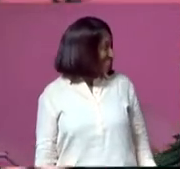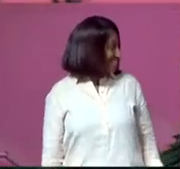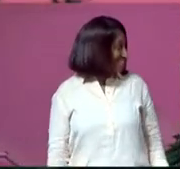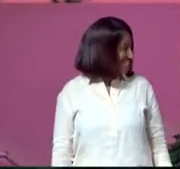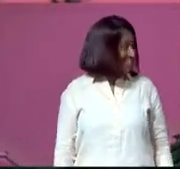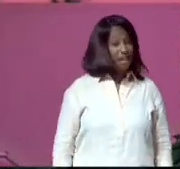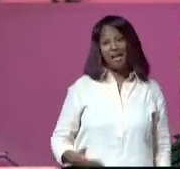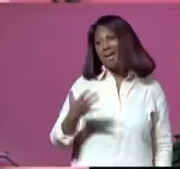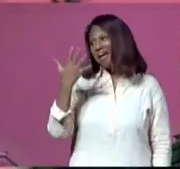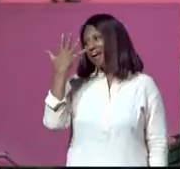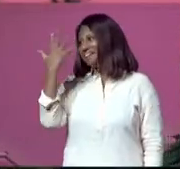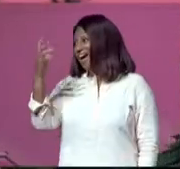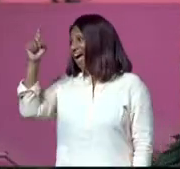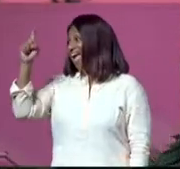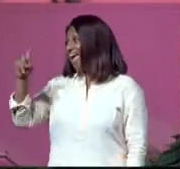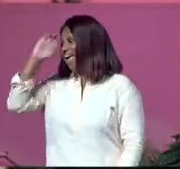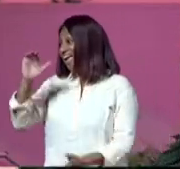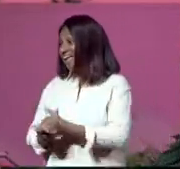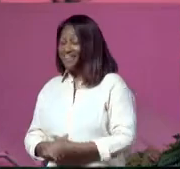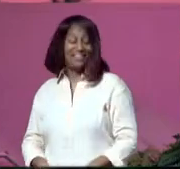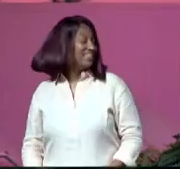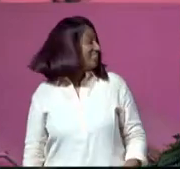Five ex-husbands.